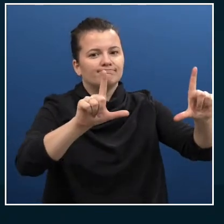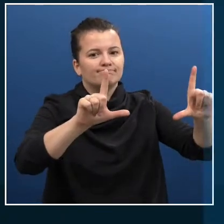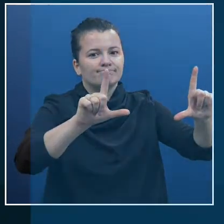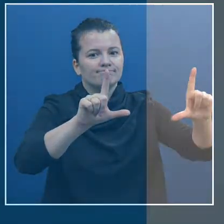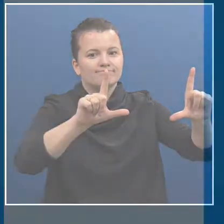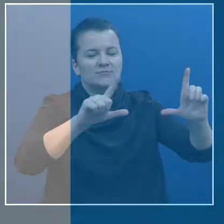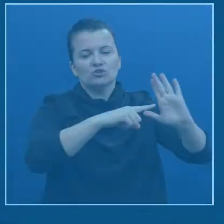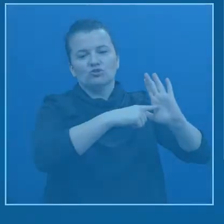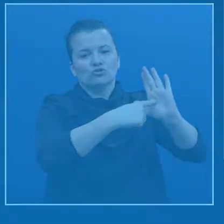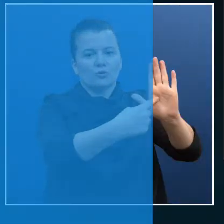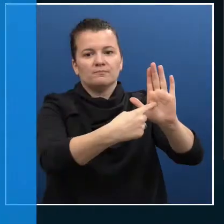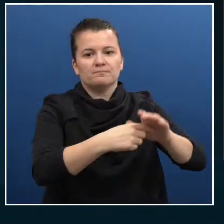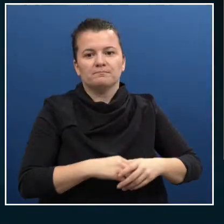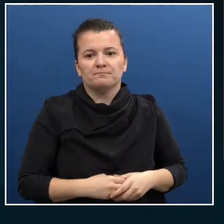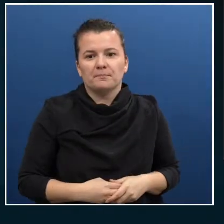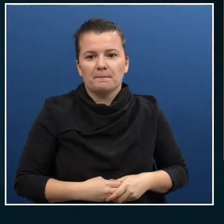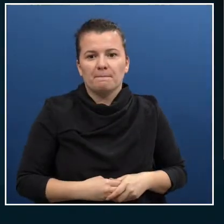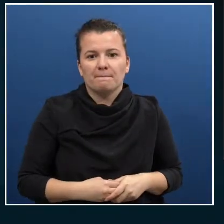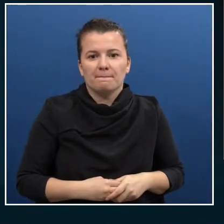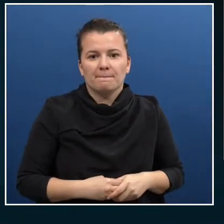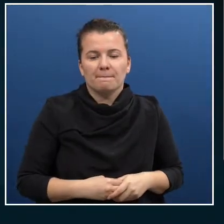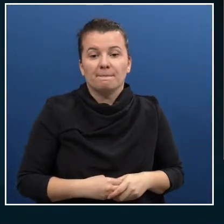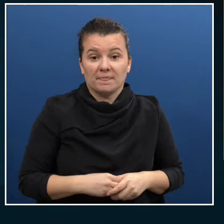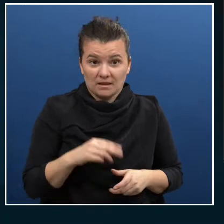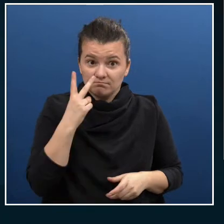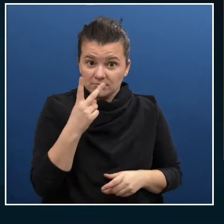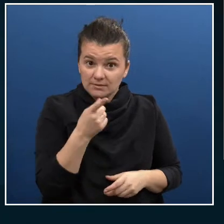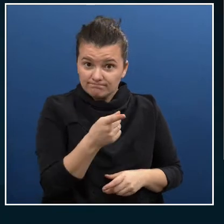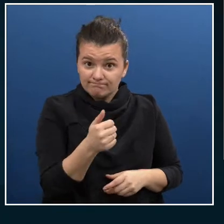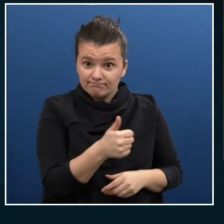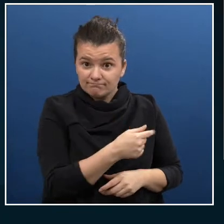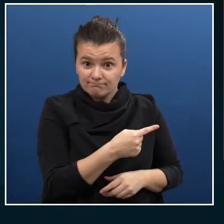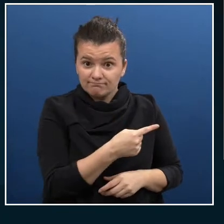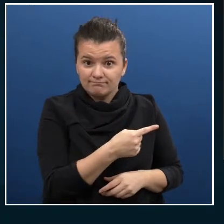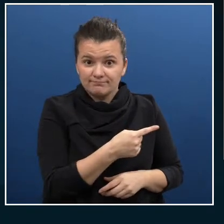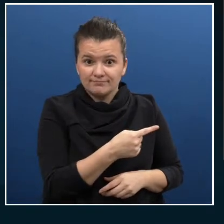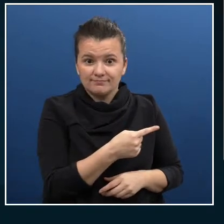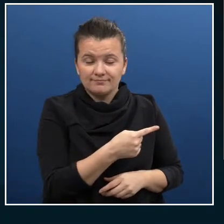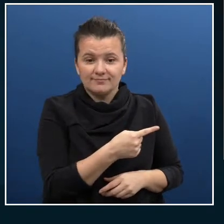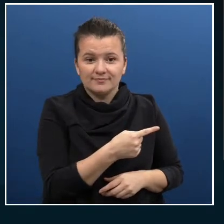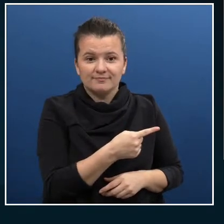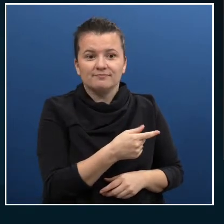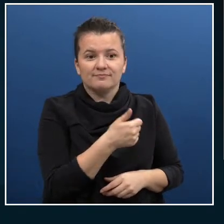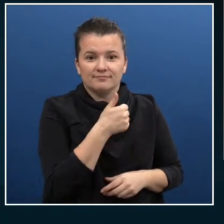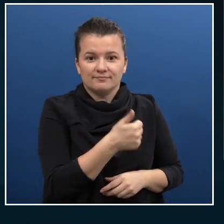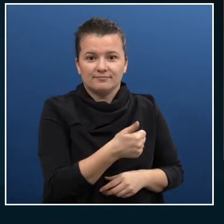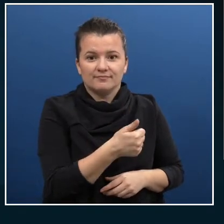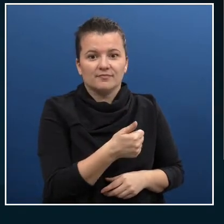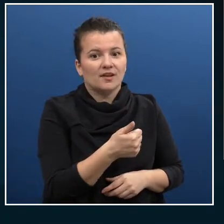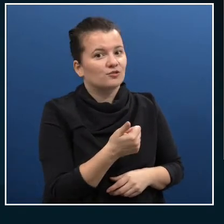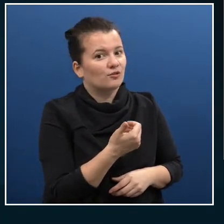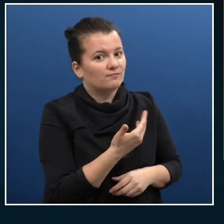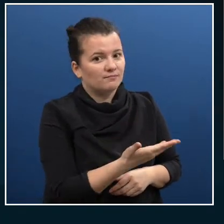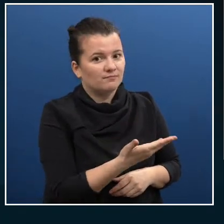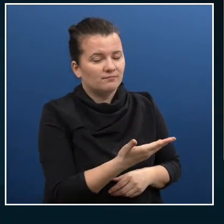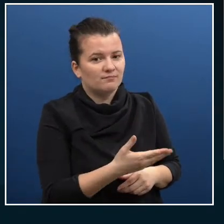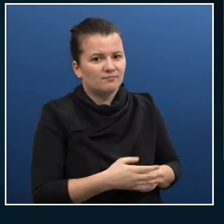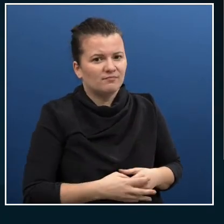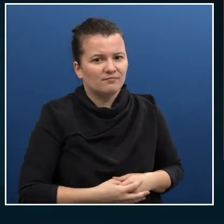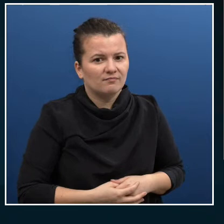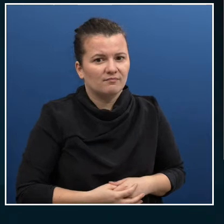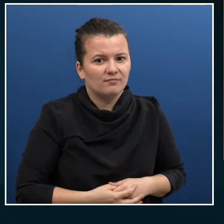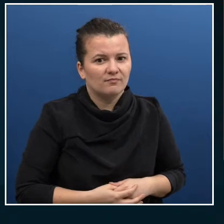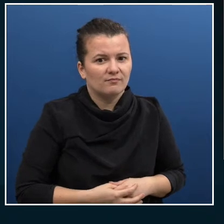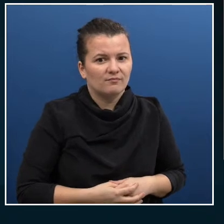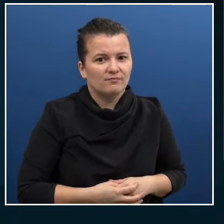you. You can see my screen? Yes. Okay. There we go. A nice little clicker here. As part of my midlife crisis, I've bought myself a